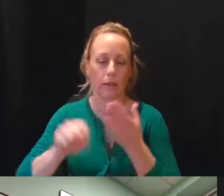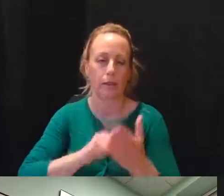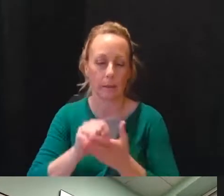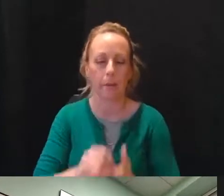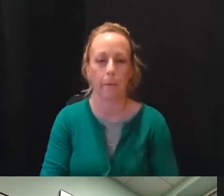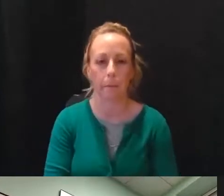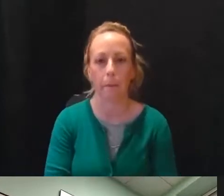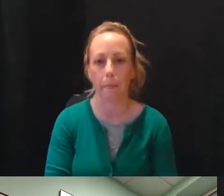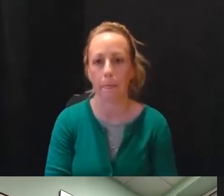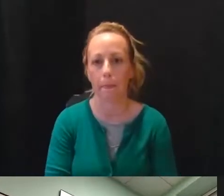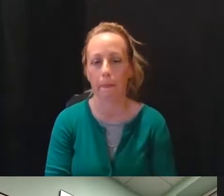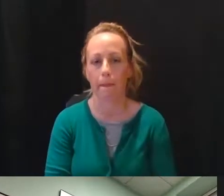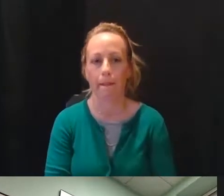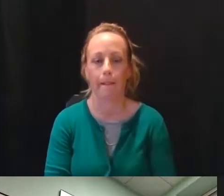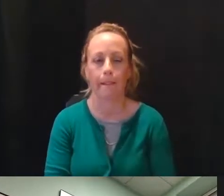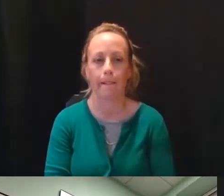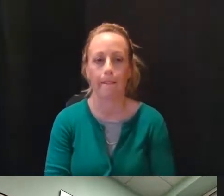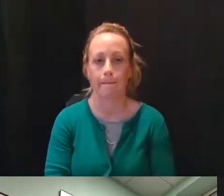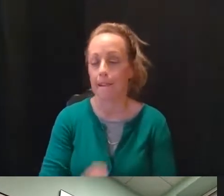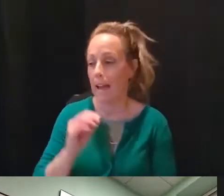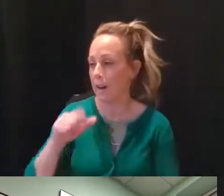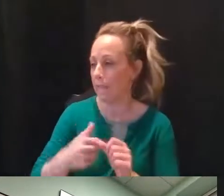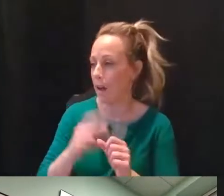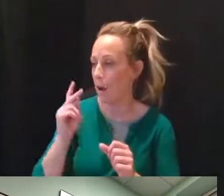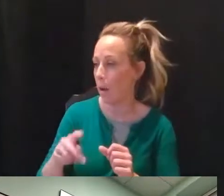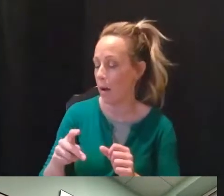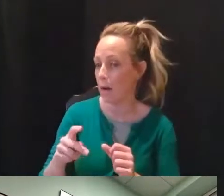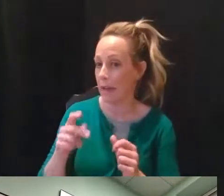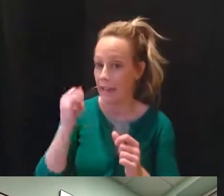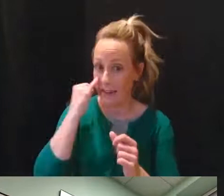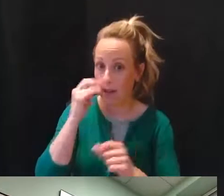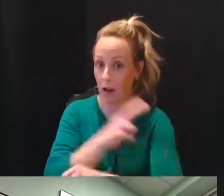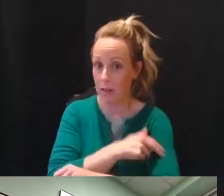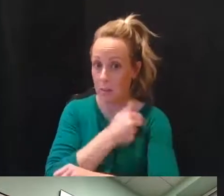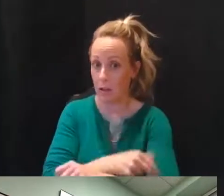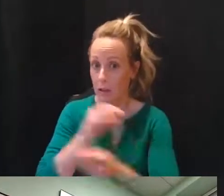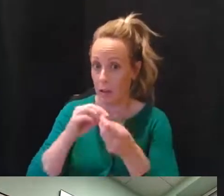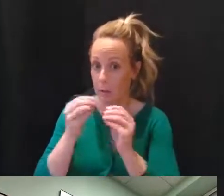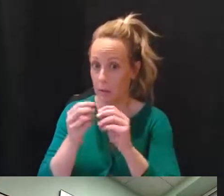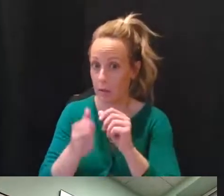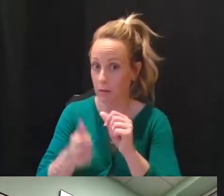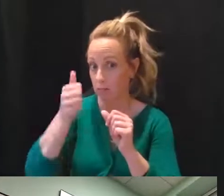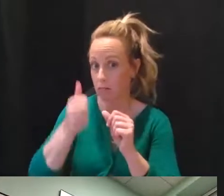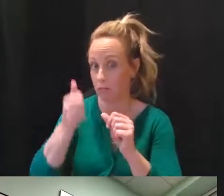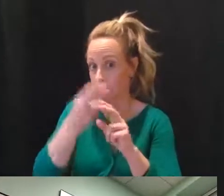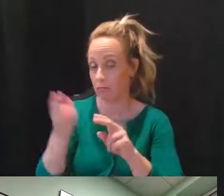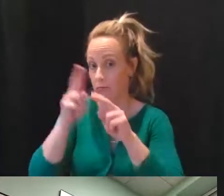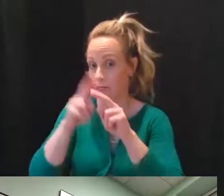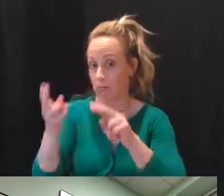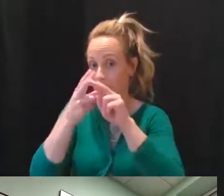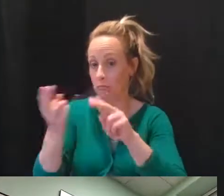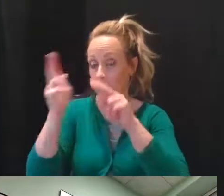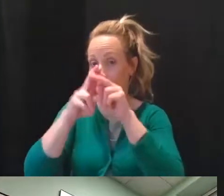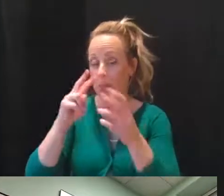And as a follow-up to that, as that rate of hospitalizations climbs, is that causing concern because of potential flu hospitalizations that